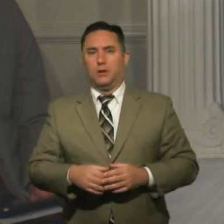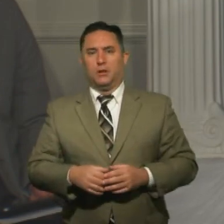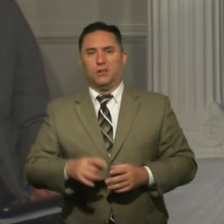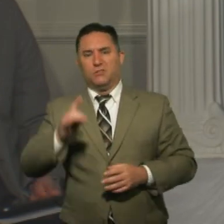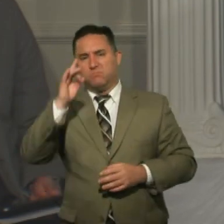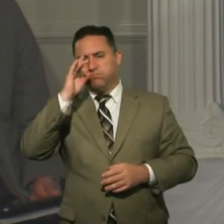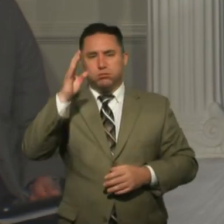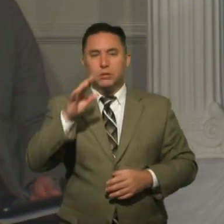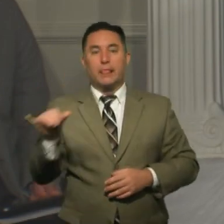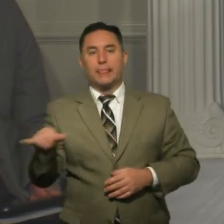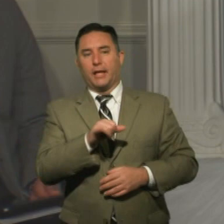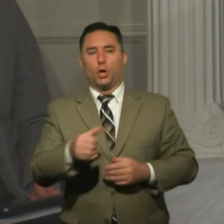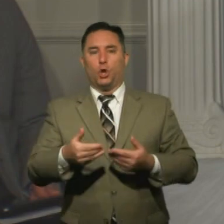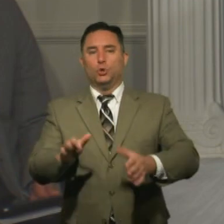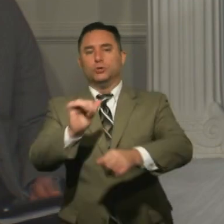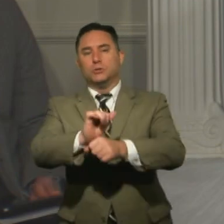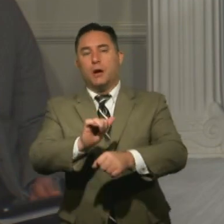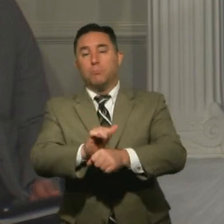as losing a job